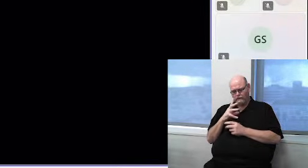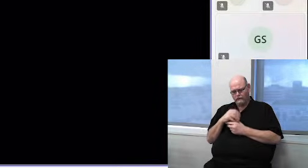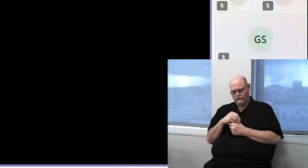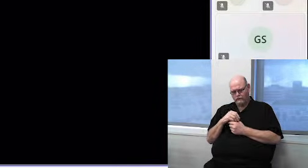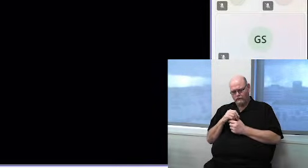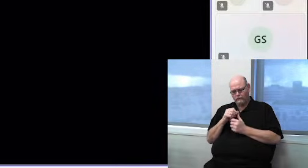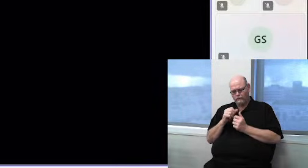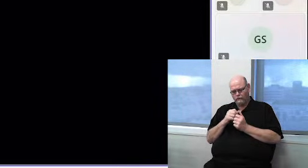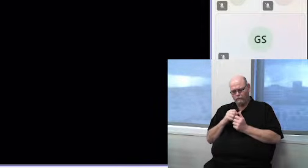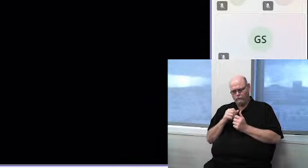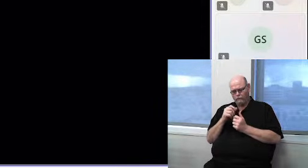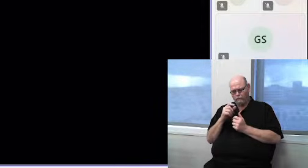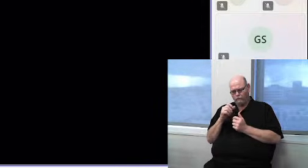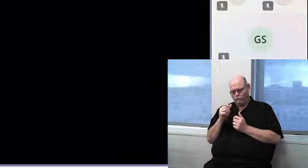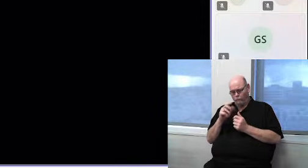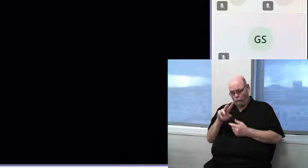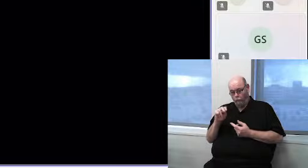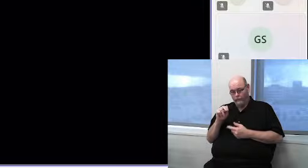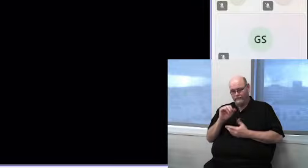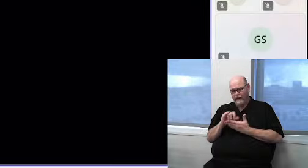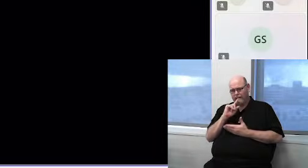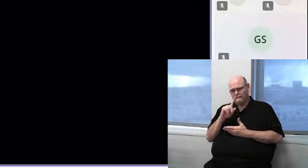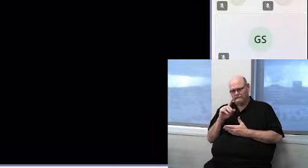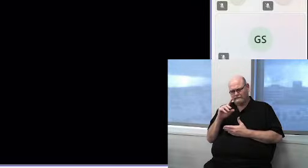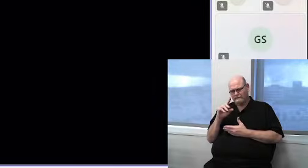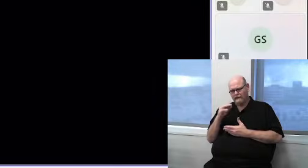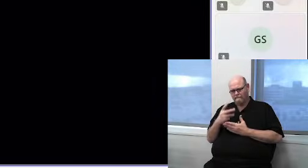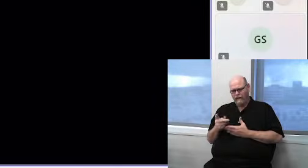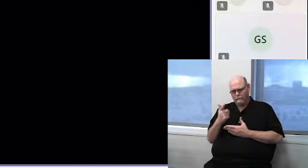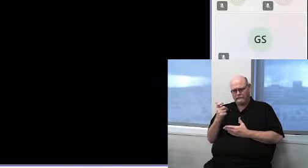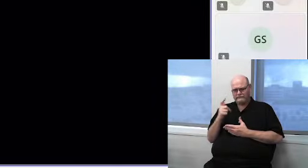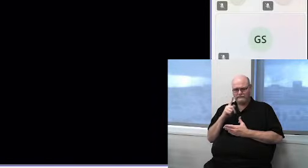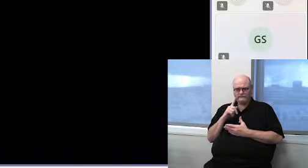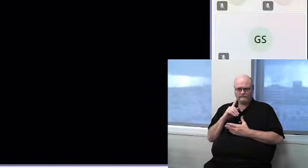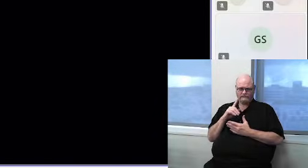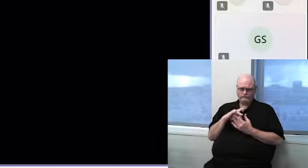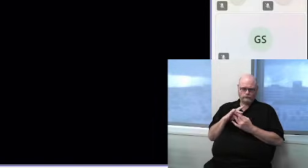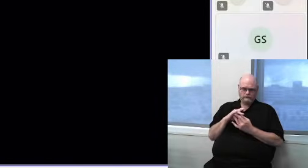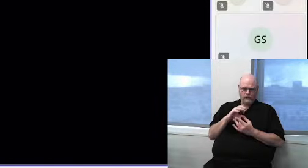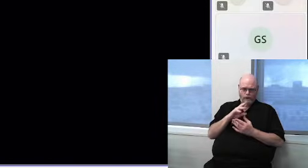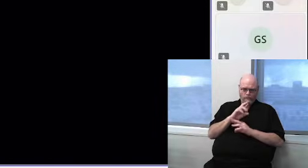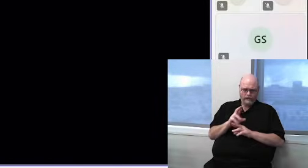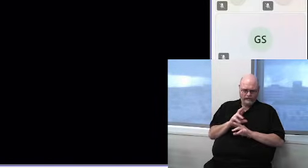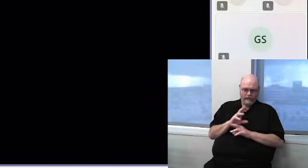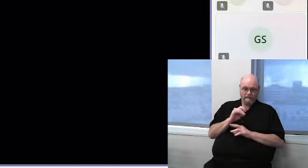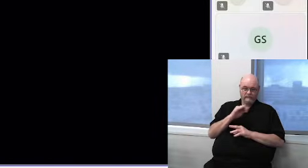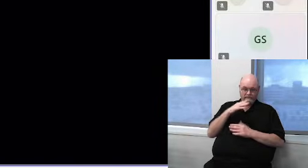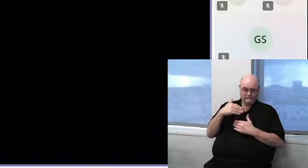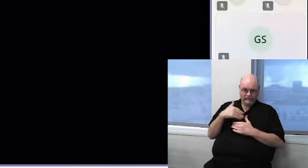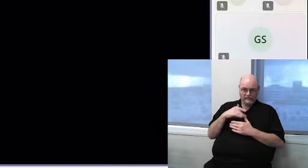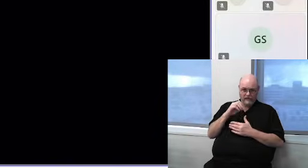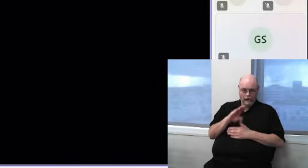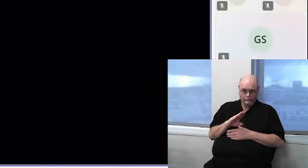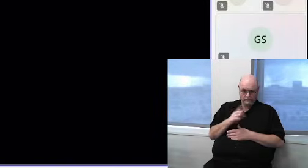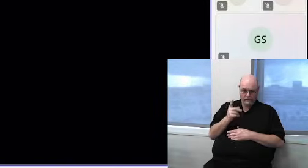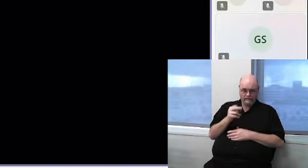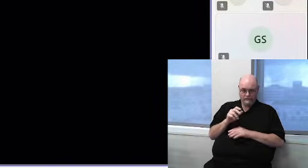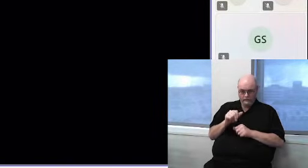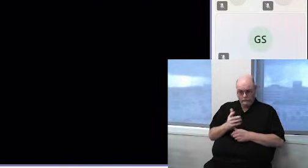to ensure that it's included when it's a failure, because we can associate it, if it is associated already, right? If we did the assessment, it has not been